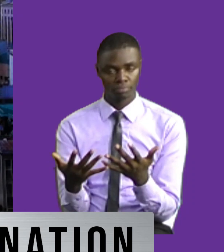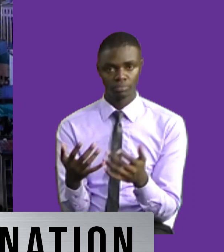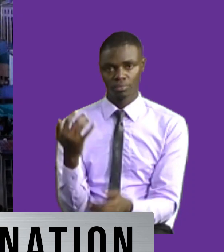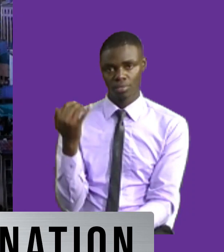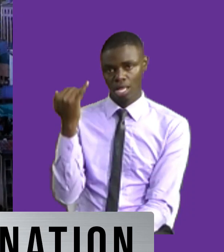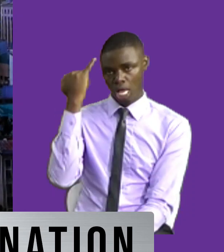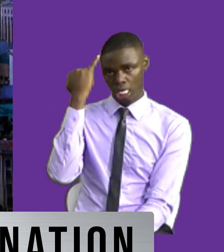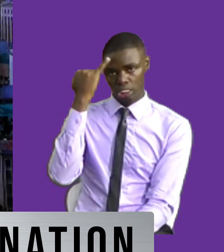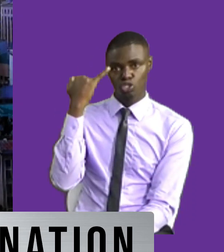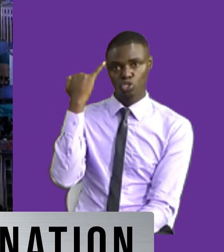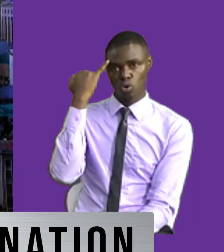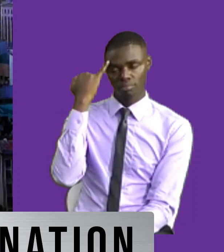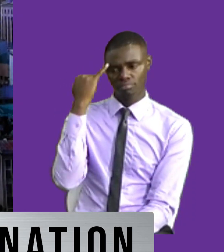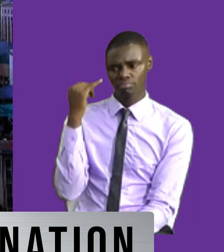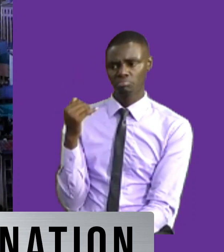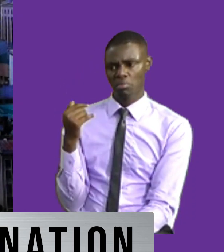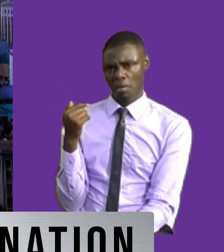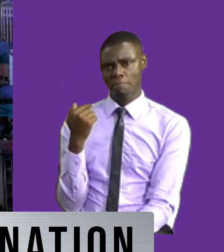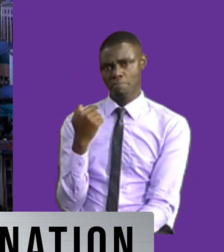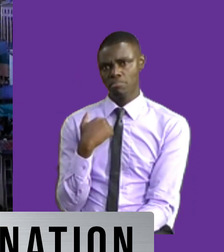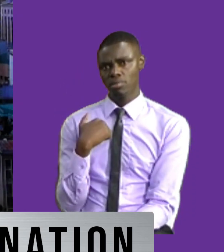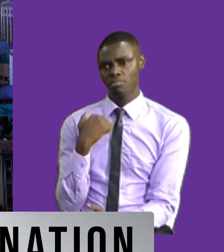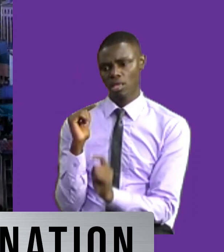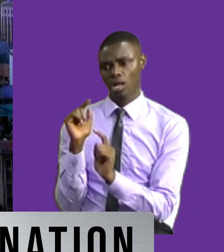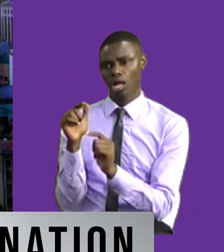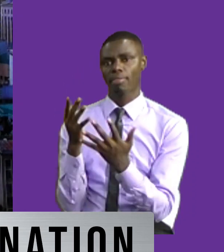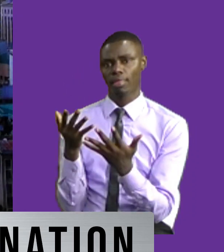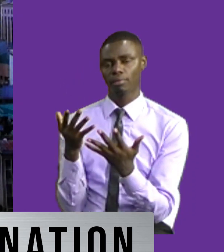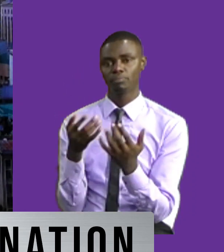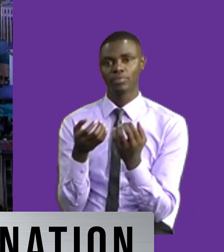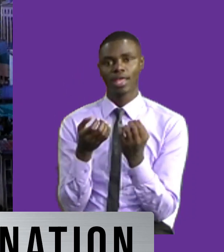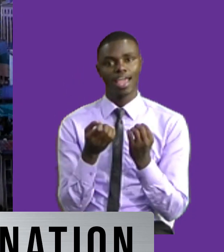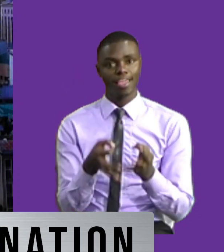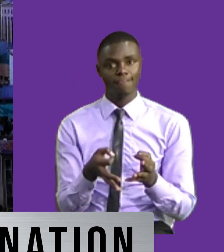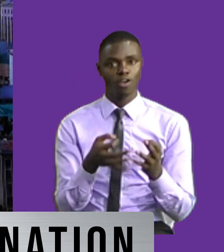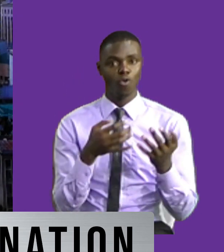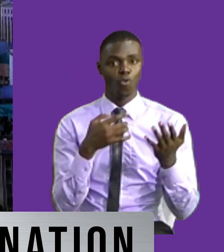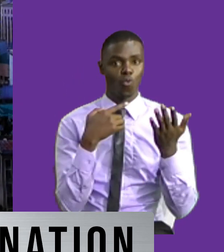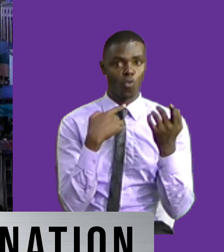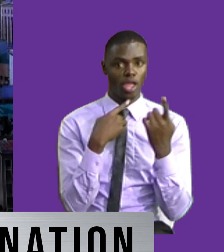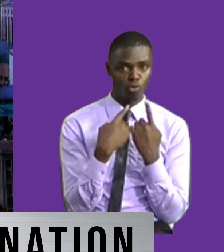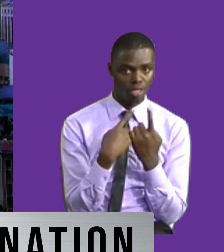Jonah, this is where I was coming to. If you are talking of